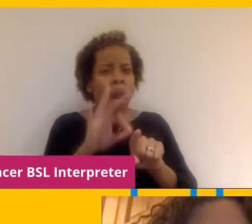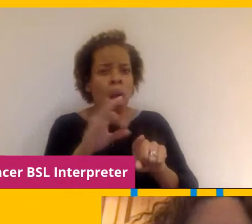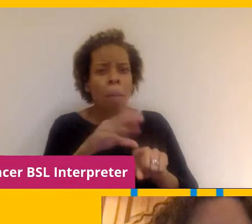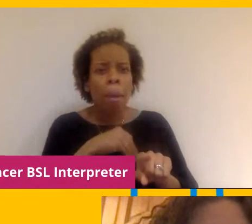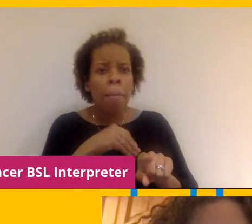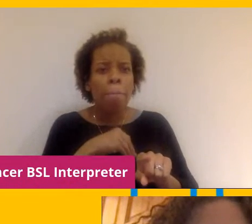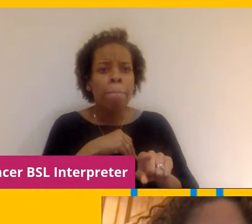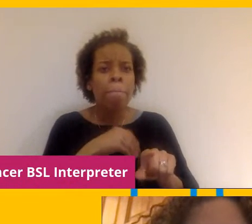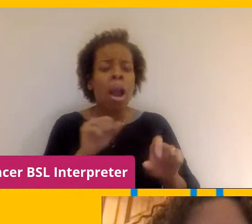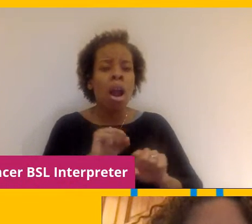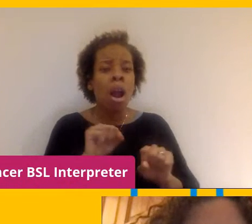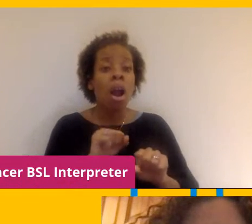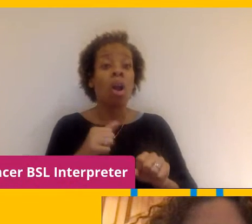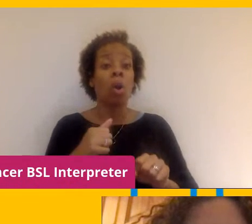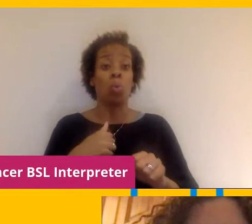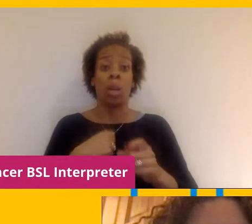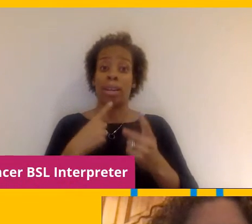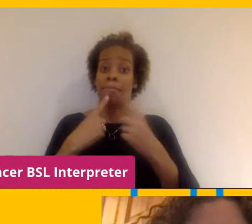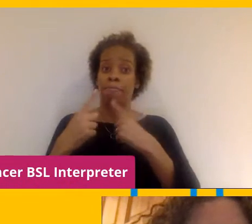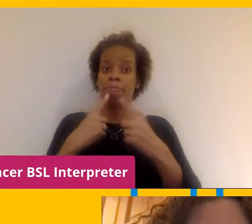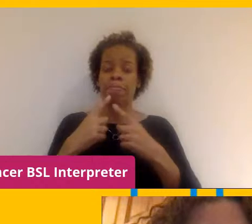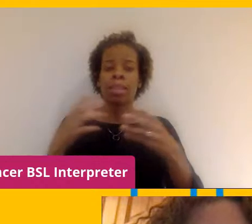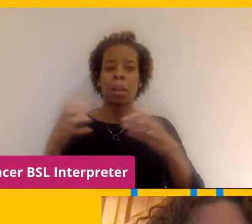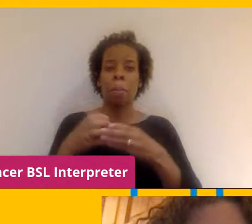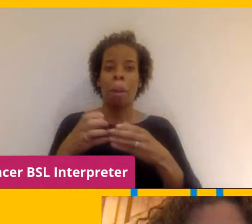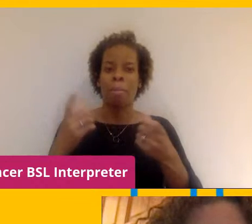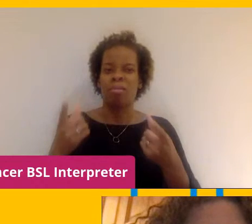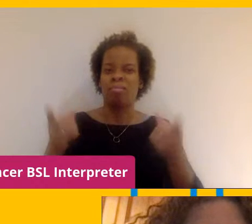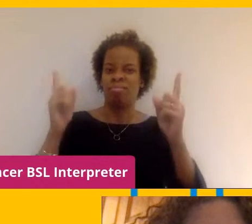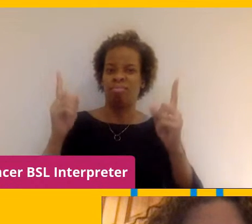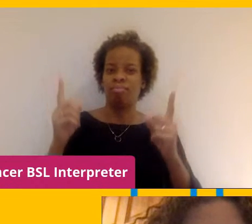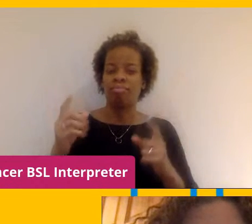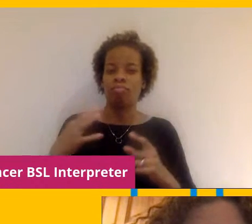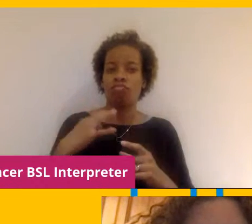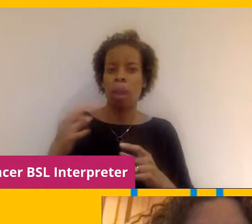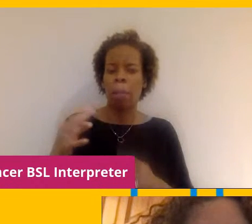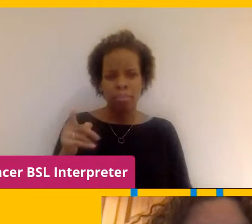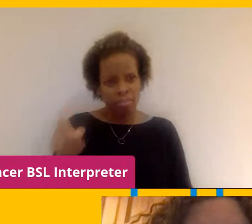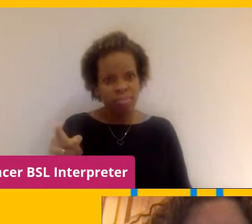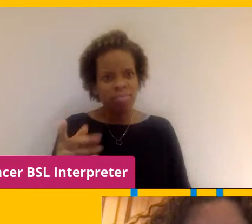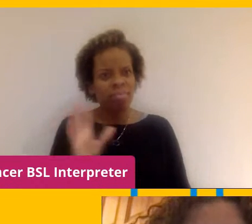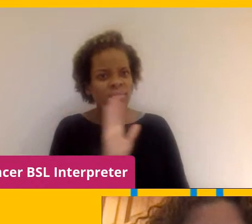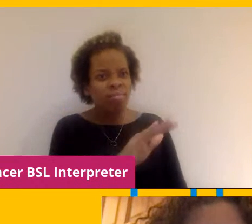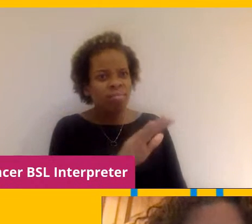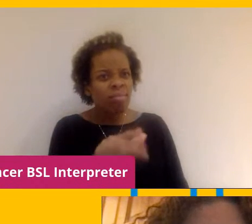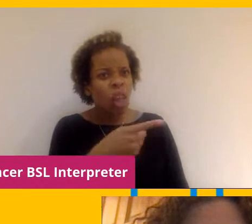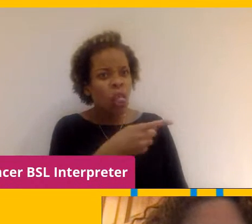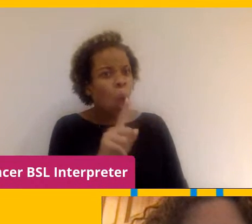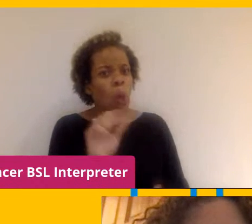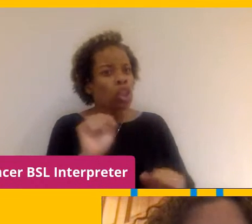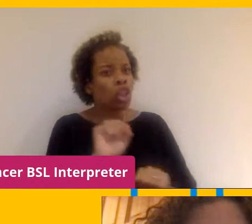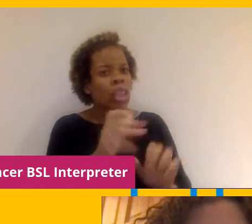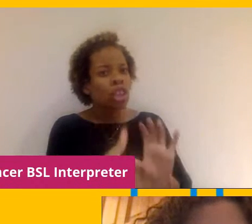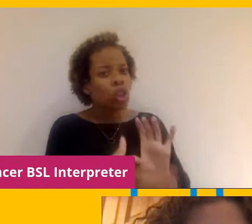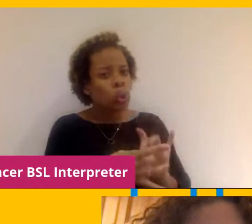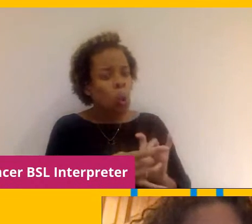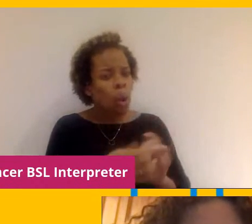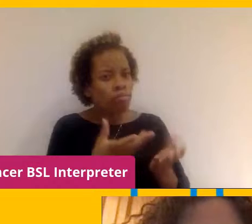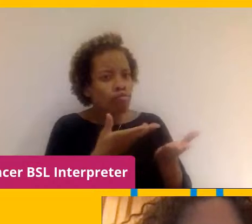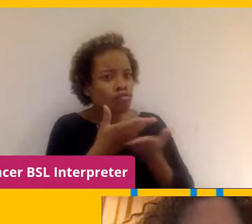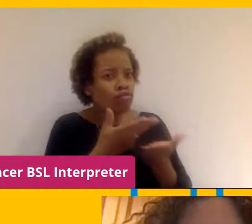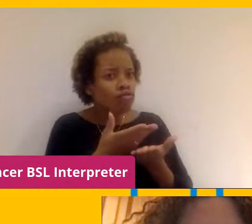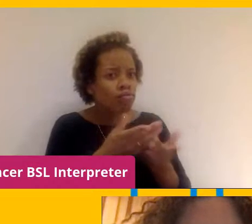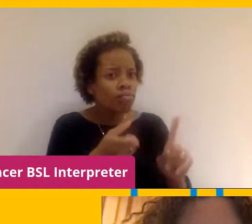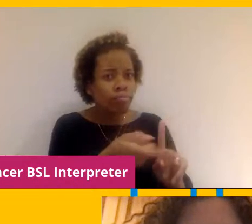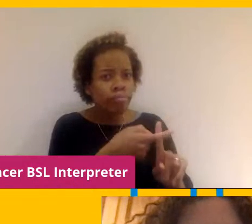talked to departmental reps and contacts about reaching out to people who aren't yet union members and starting to have those conversations that Jenny